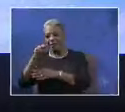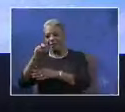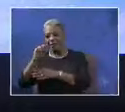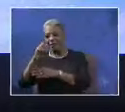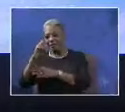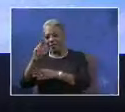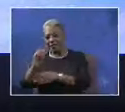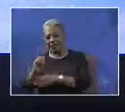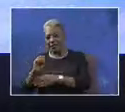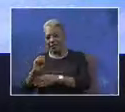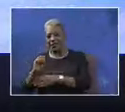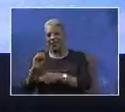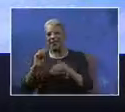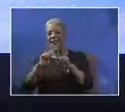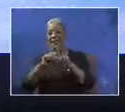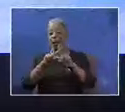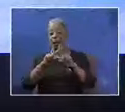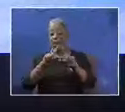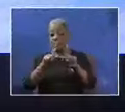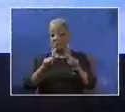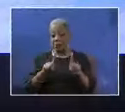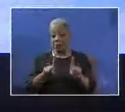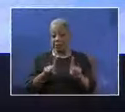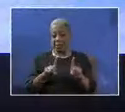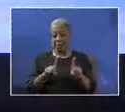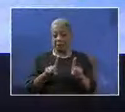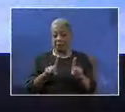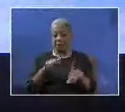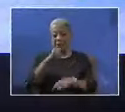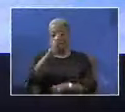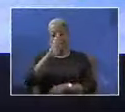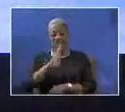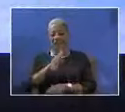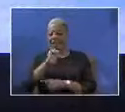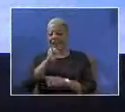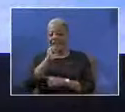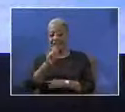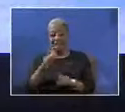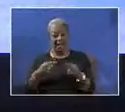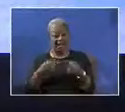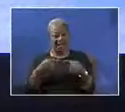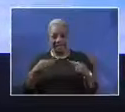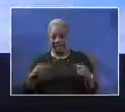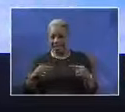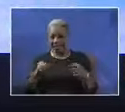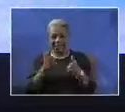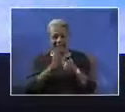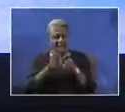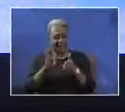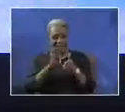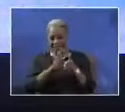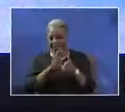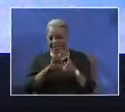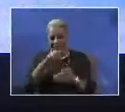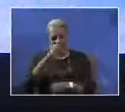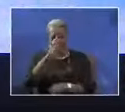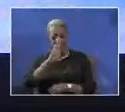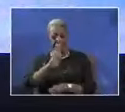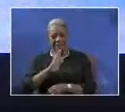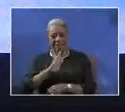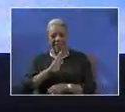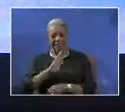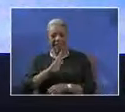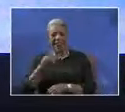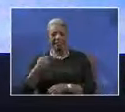not only do we know that, God's not an anti-census God, because there's a book in the Bible called the Book of Census, but we know